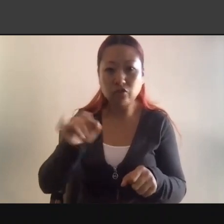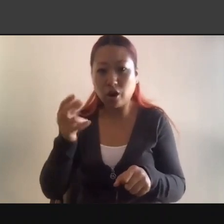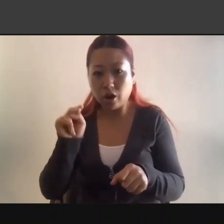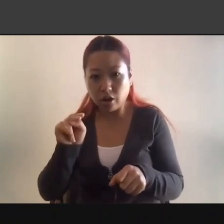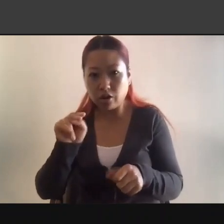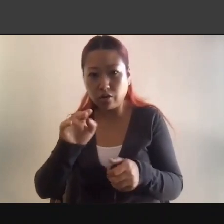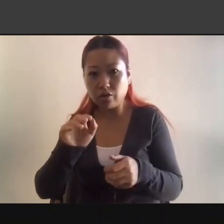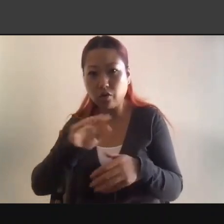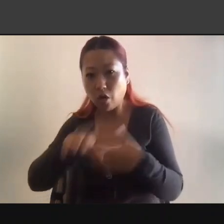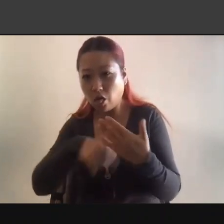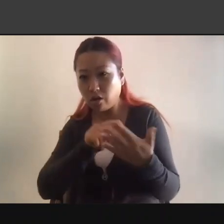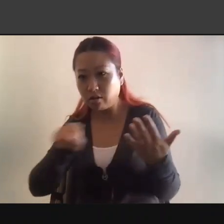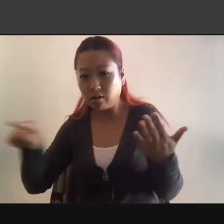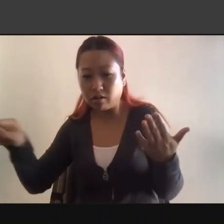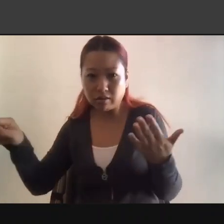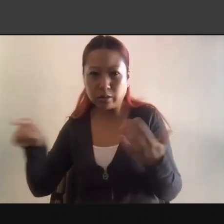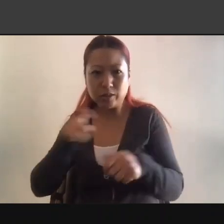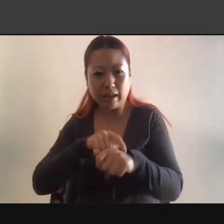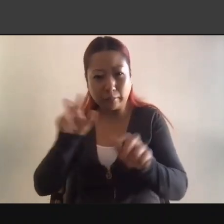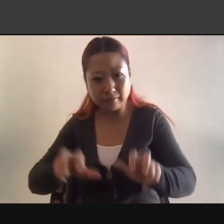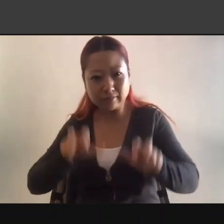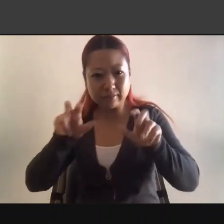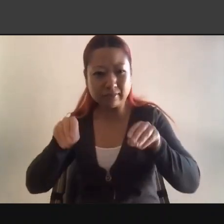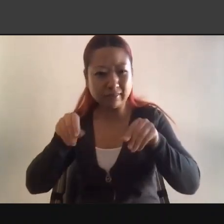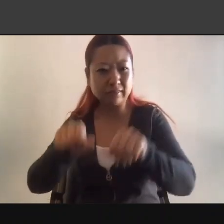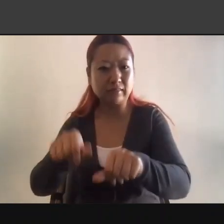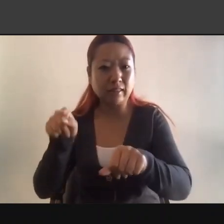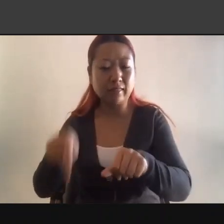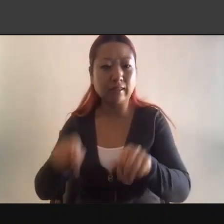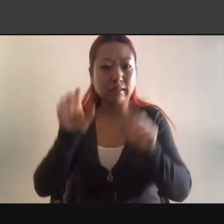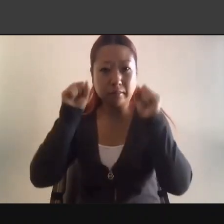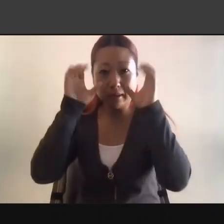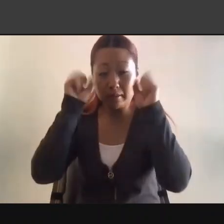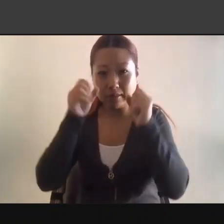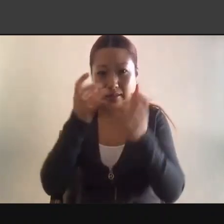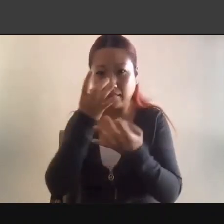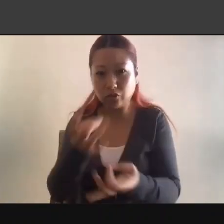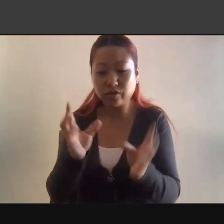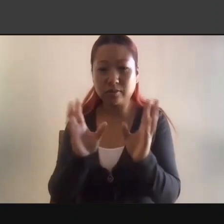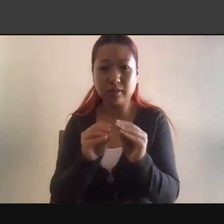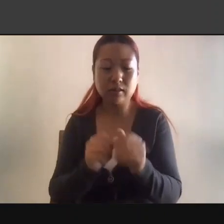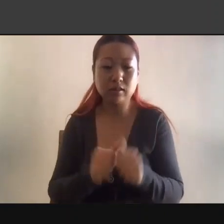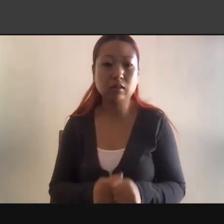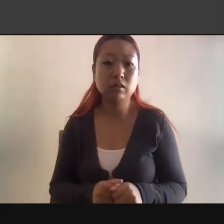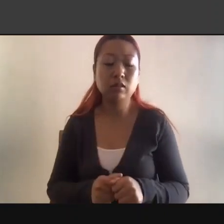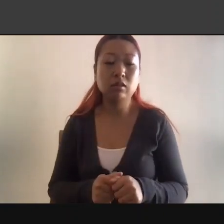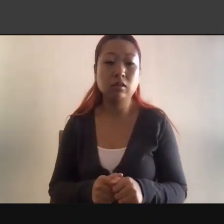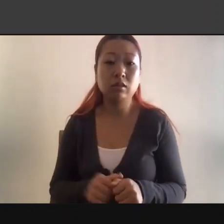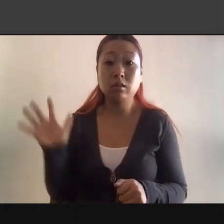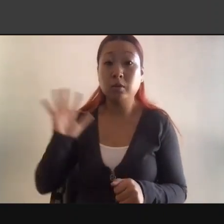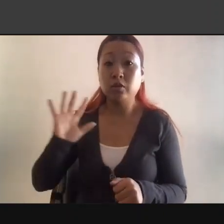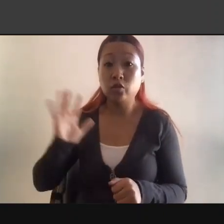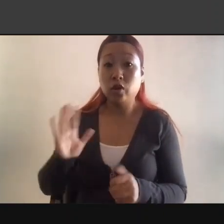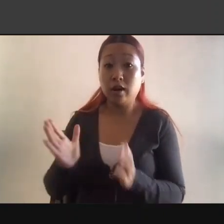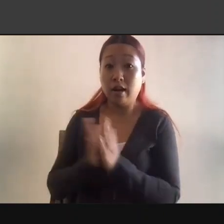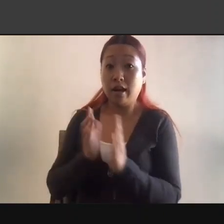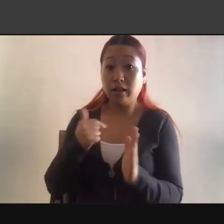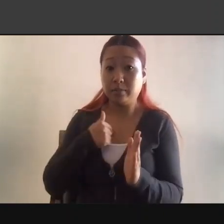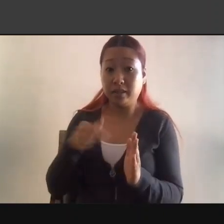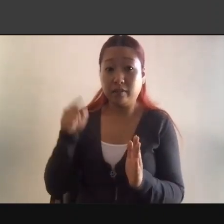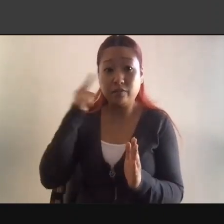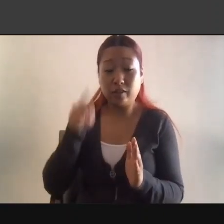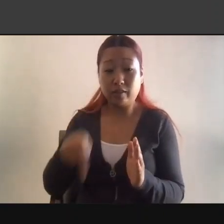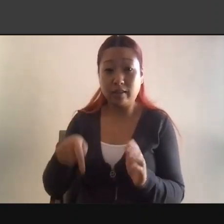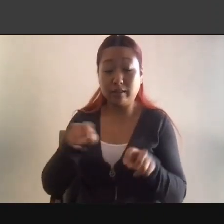others who put so much great time into this amazing and interesting meeting. What I was asked to do for this panel was